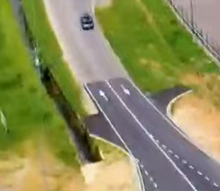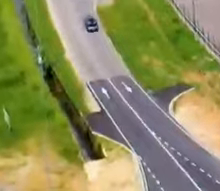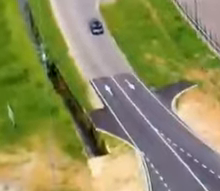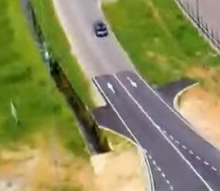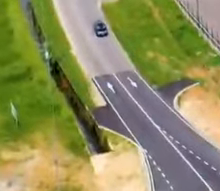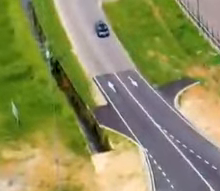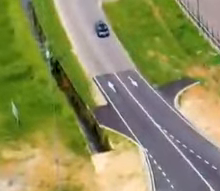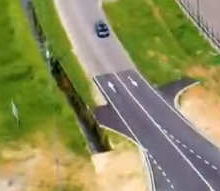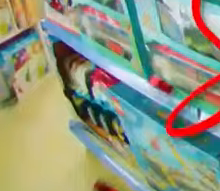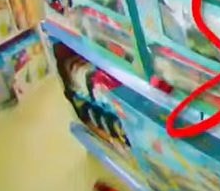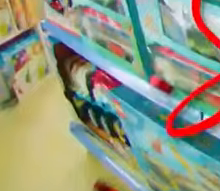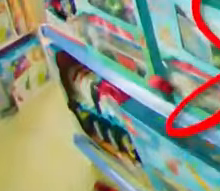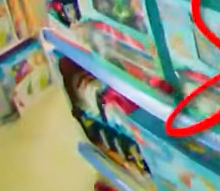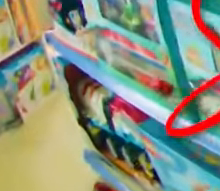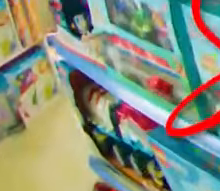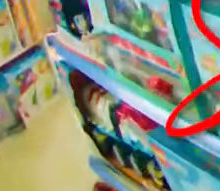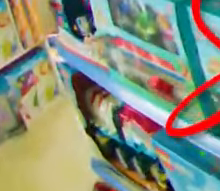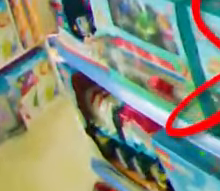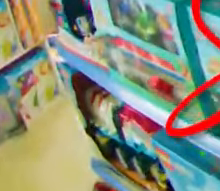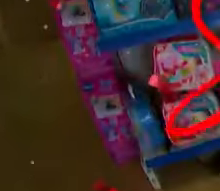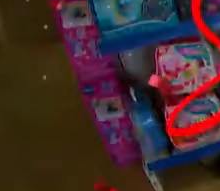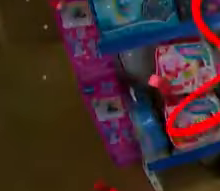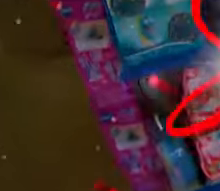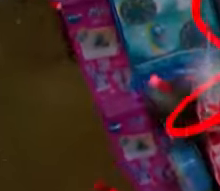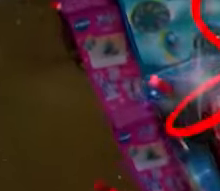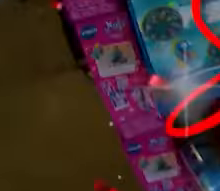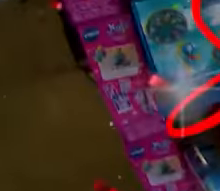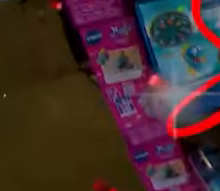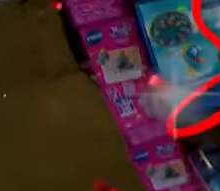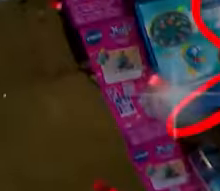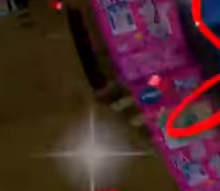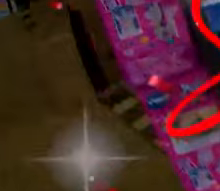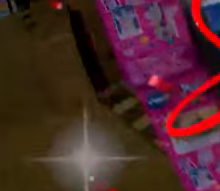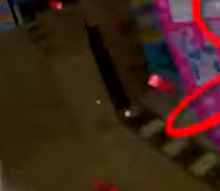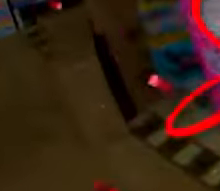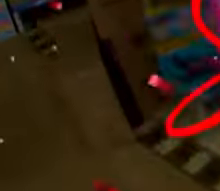get the first pick of D-Best toys at D-Best prices.